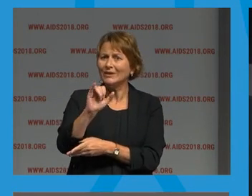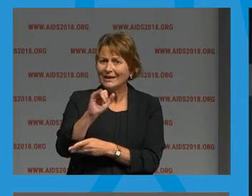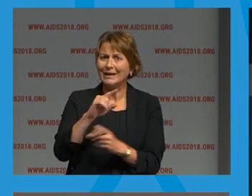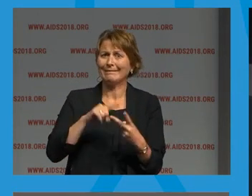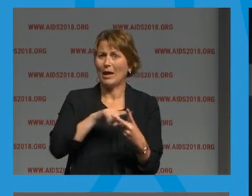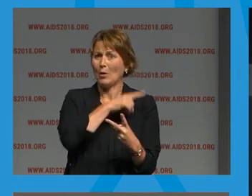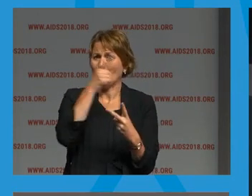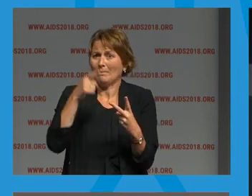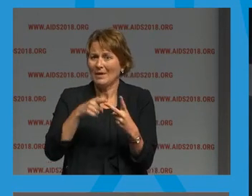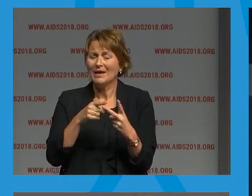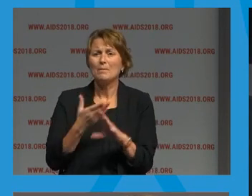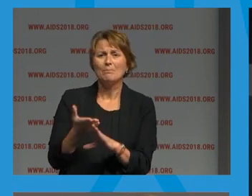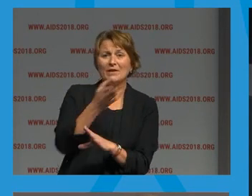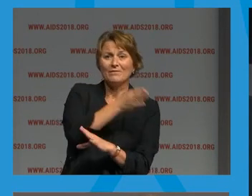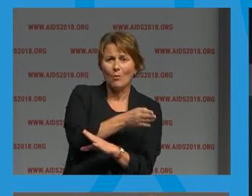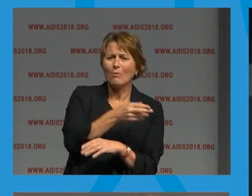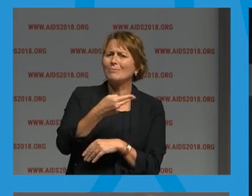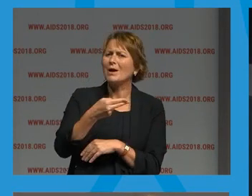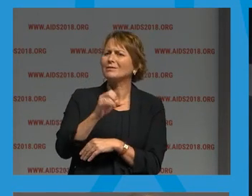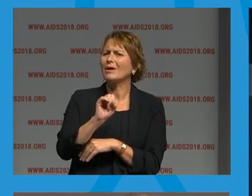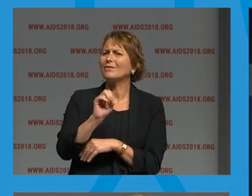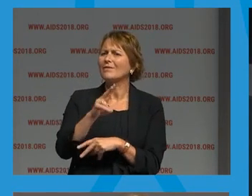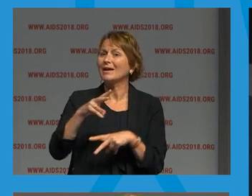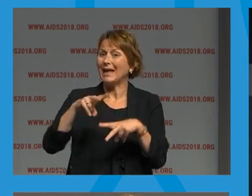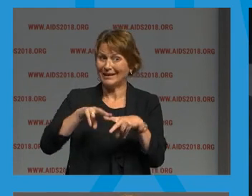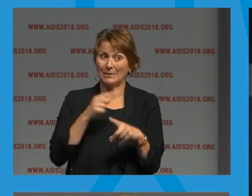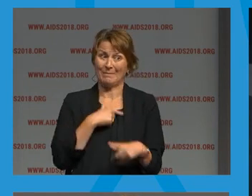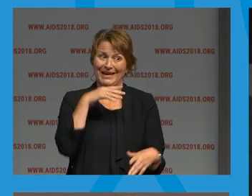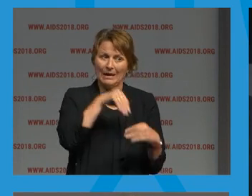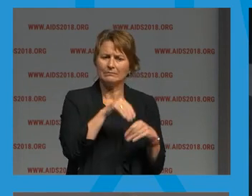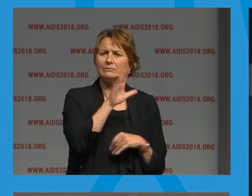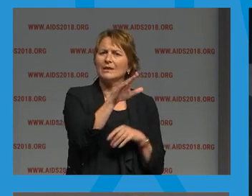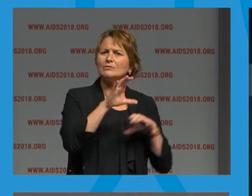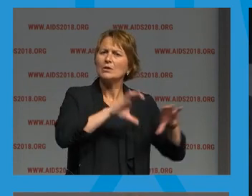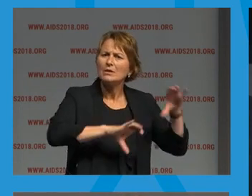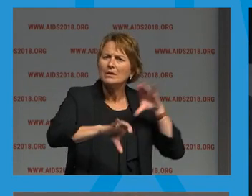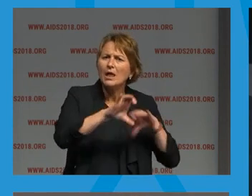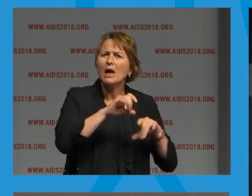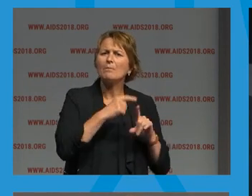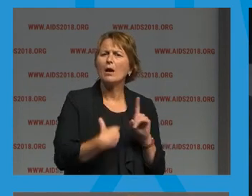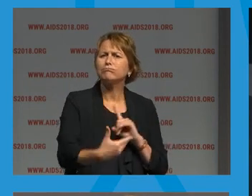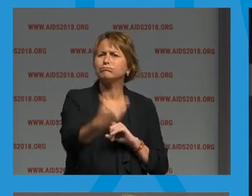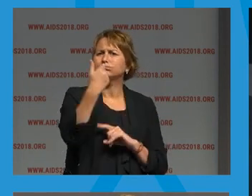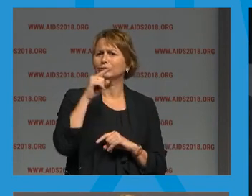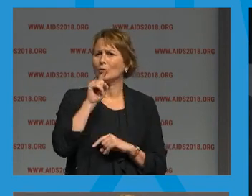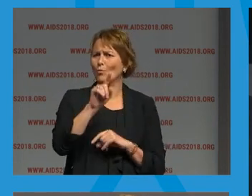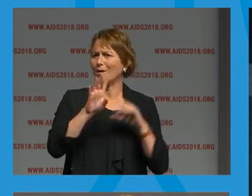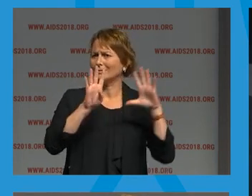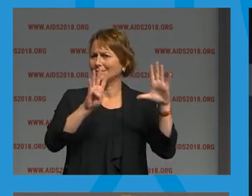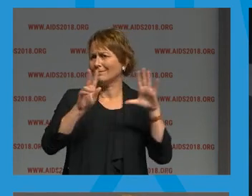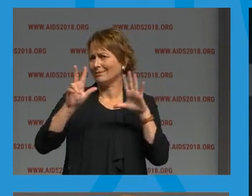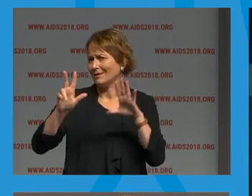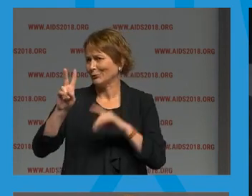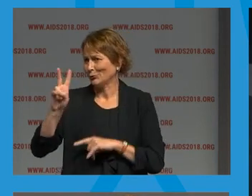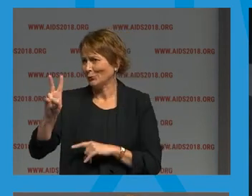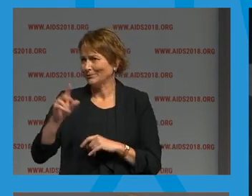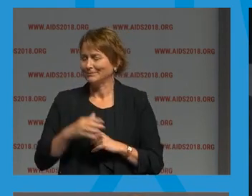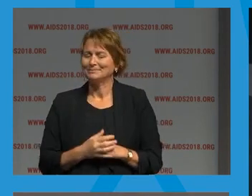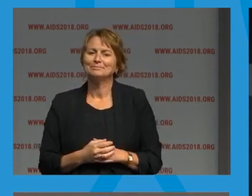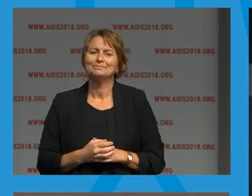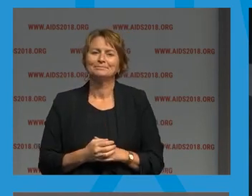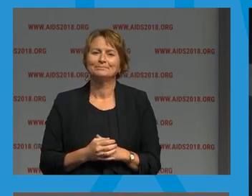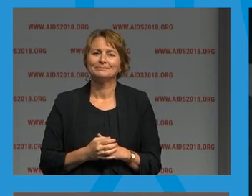fellow before HIV/AIDS in the time of Wegener's granulomatosis in 1982. It